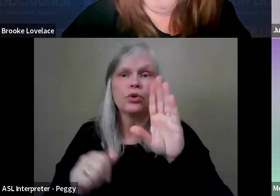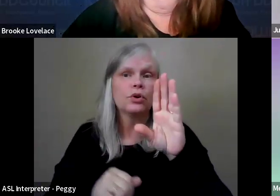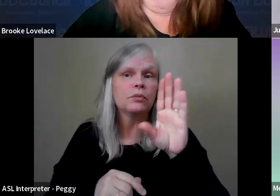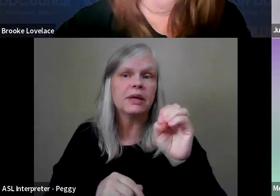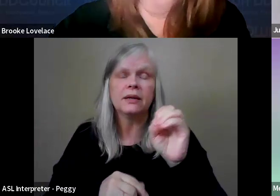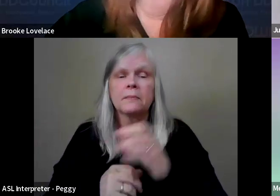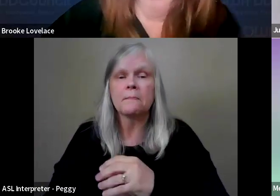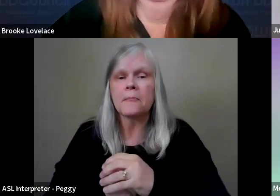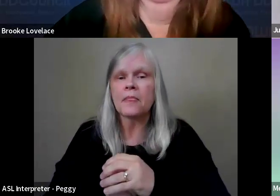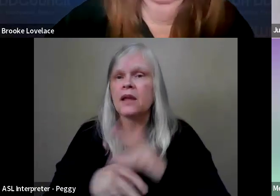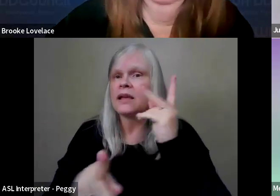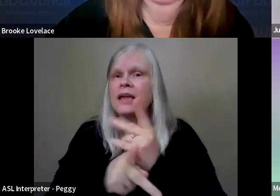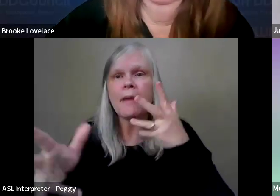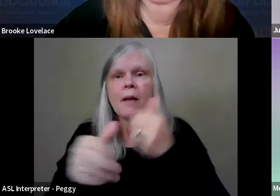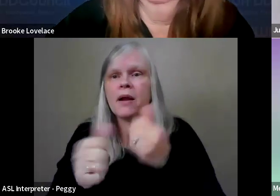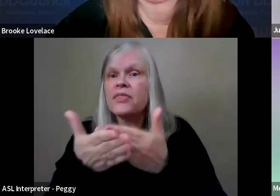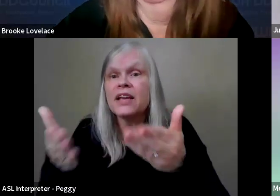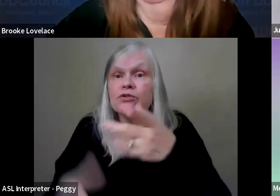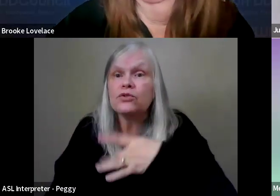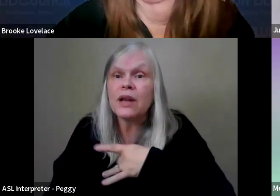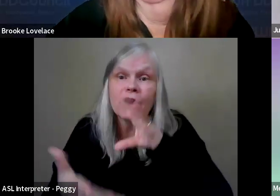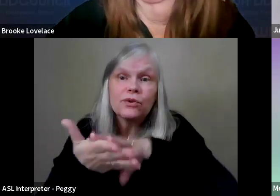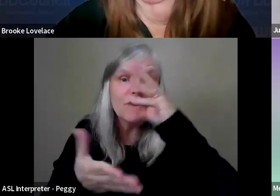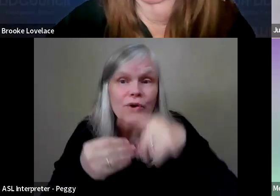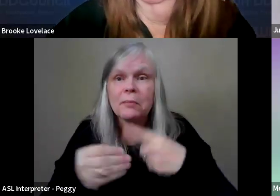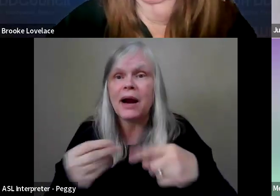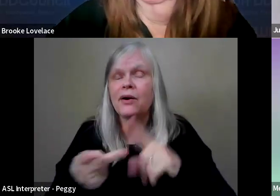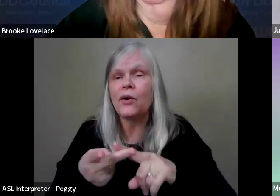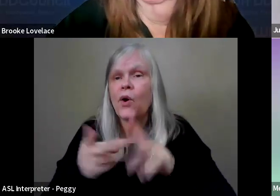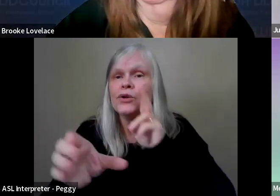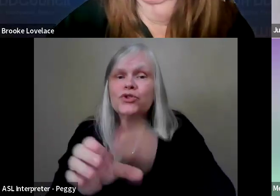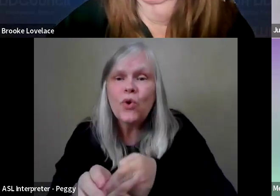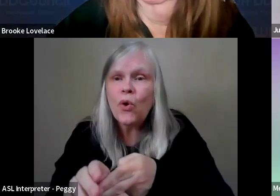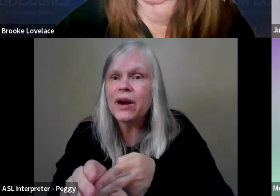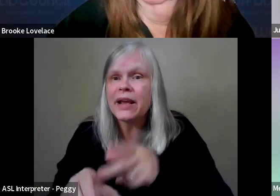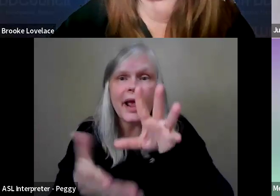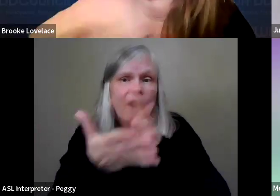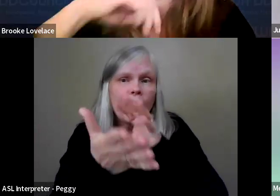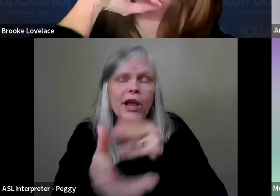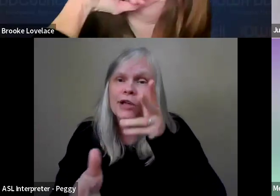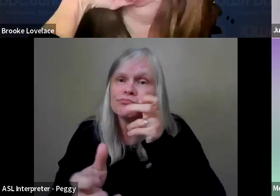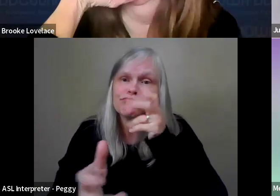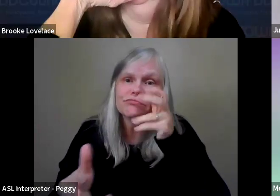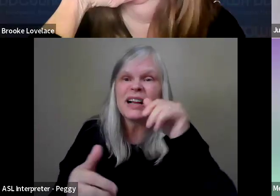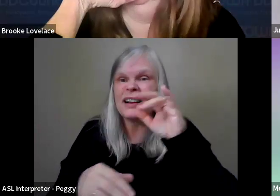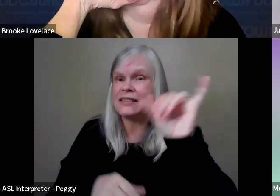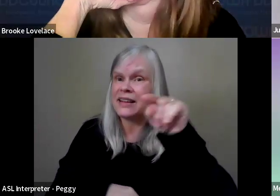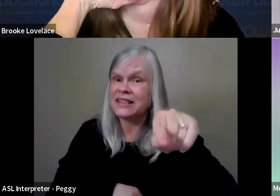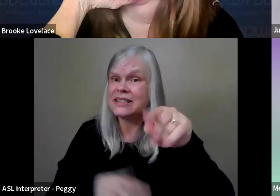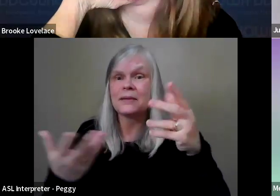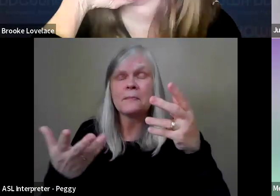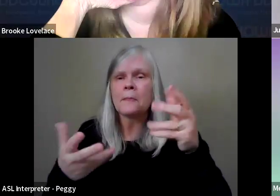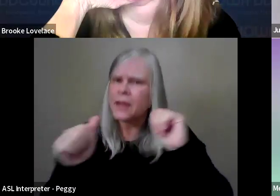be keeping up on things we like to learn about and joining on things like this and keep learning and challenging our